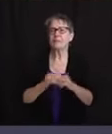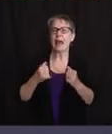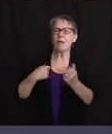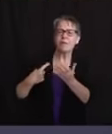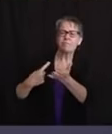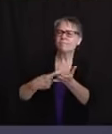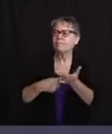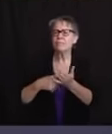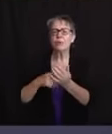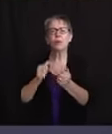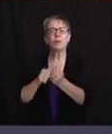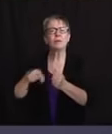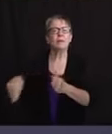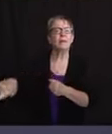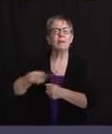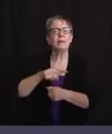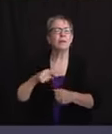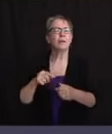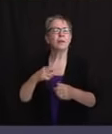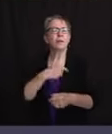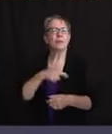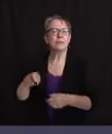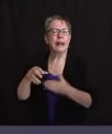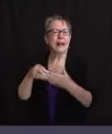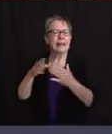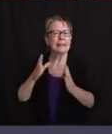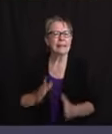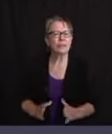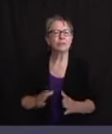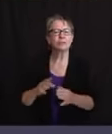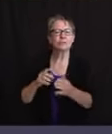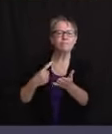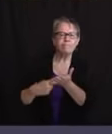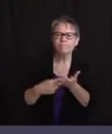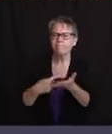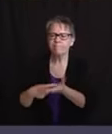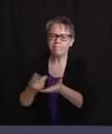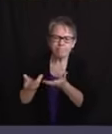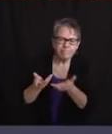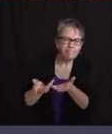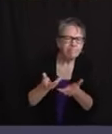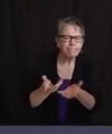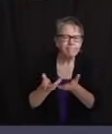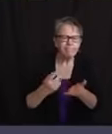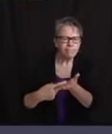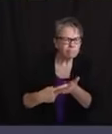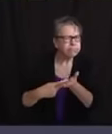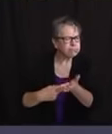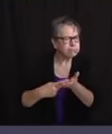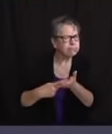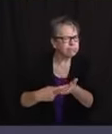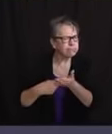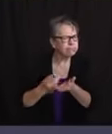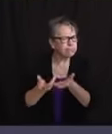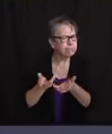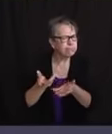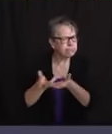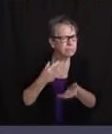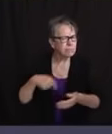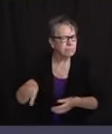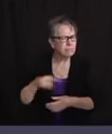of gyms. I mean, I'll give you my answer on uneven performance, but may I say this, the Attorney General still has an